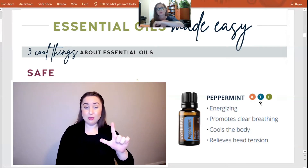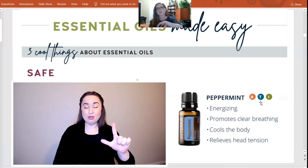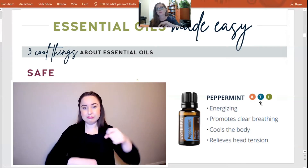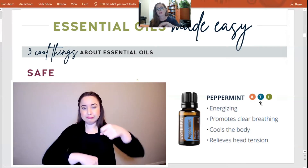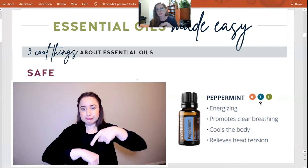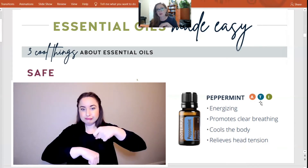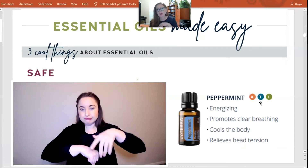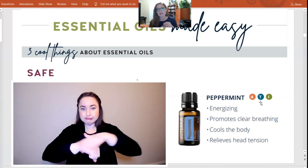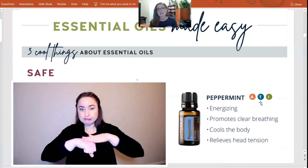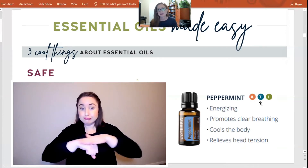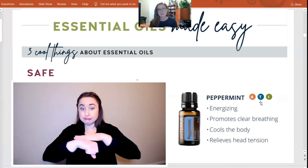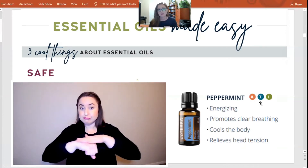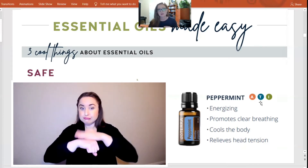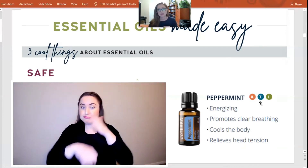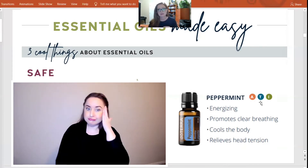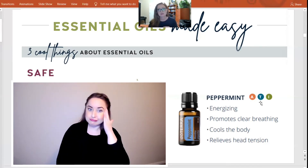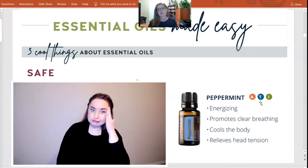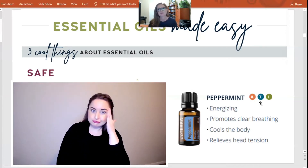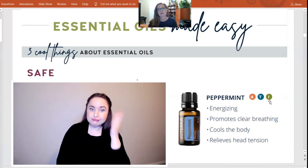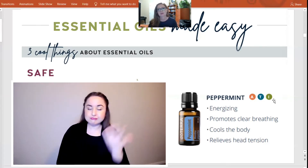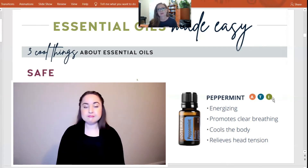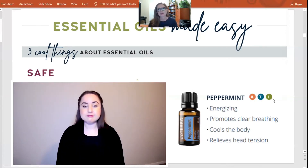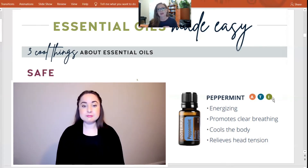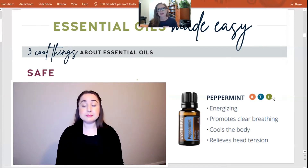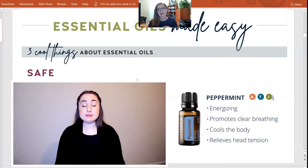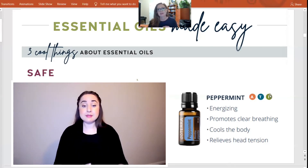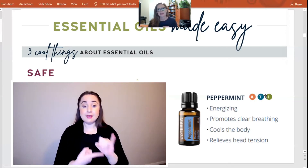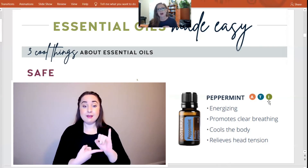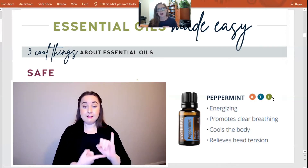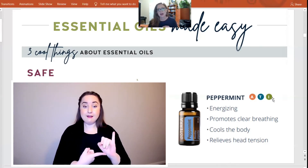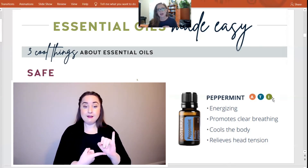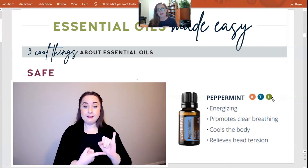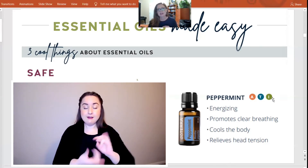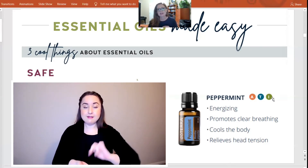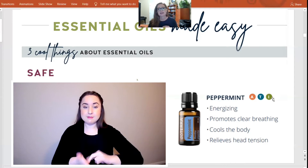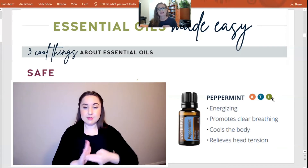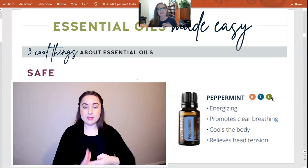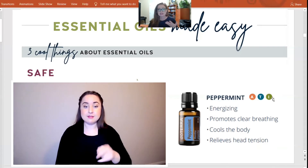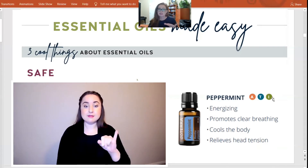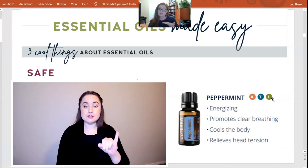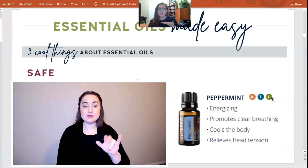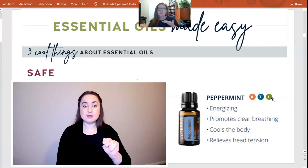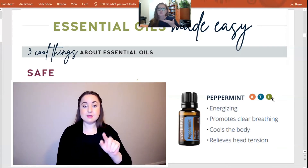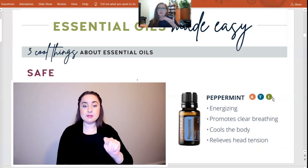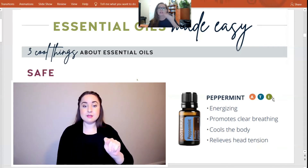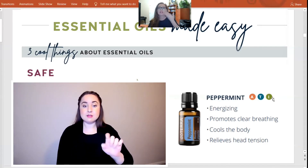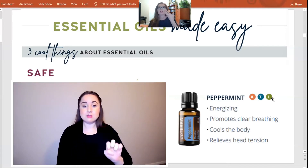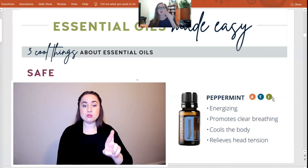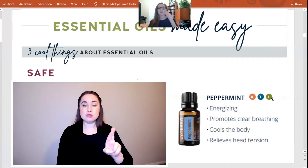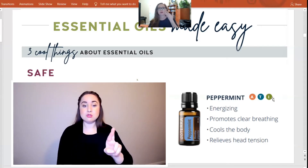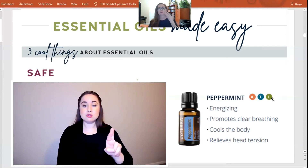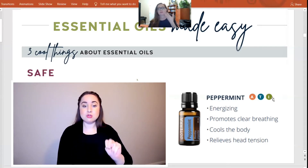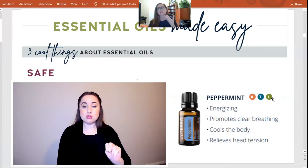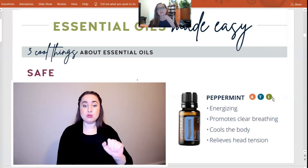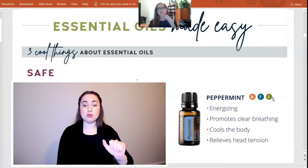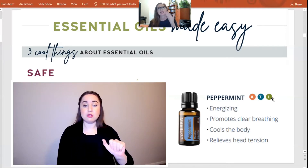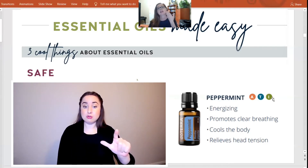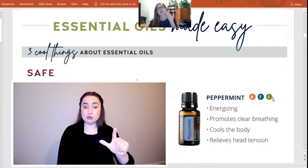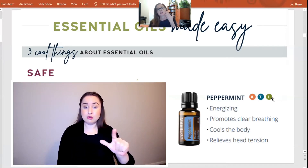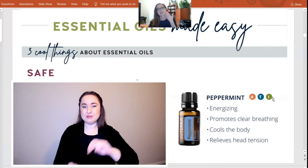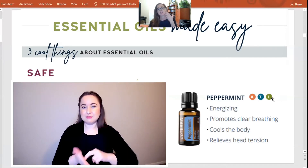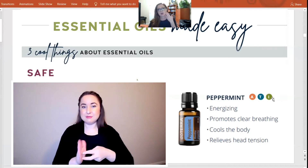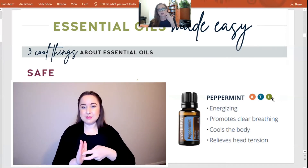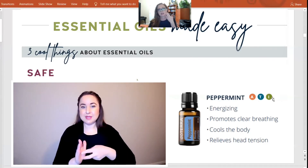Which would be applying it topically. And the I stands for internal, meaning